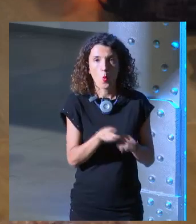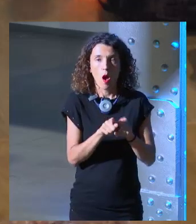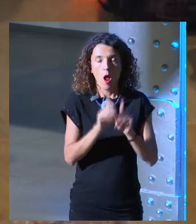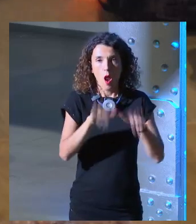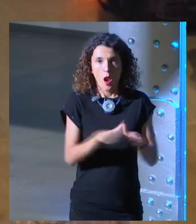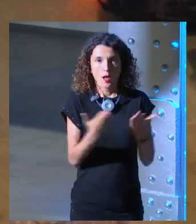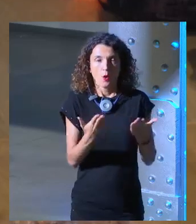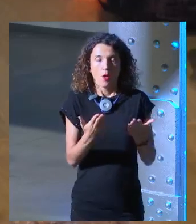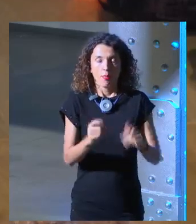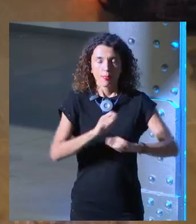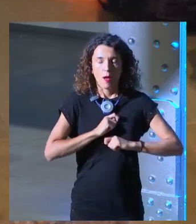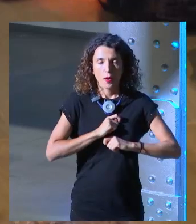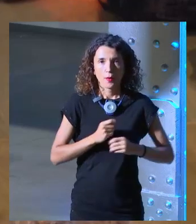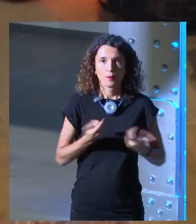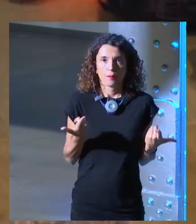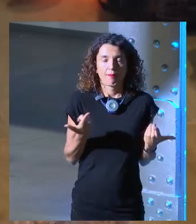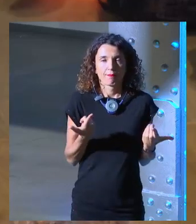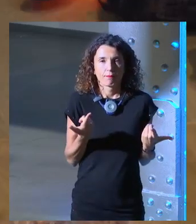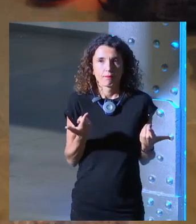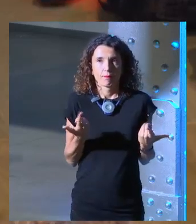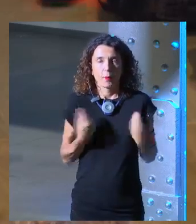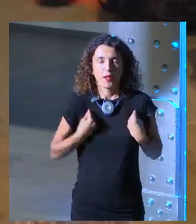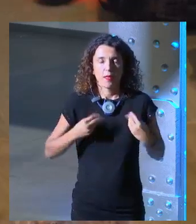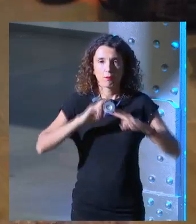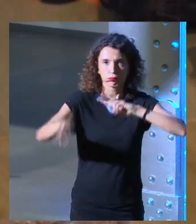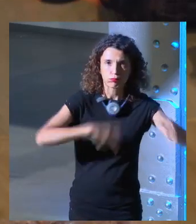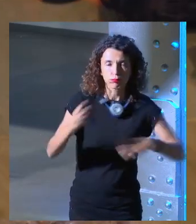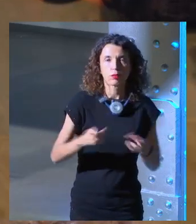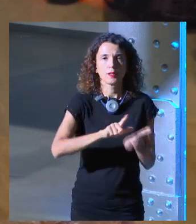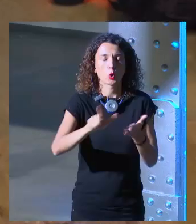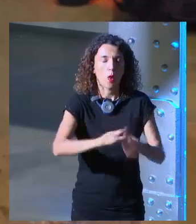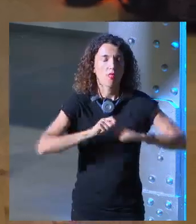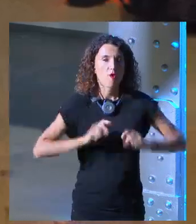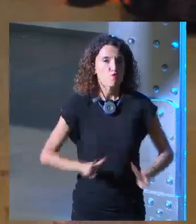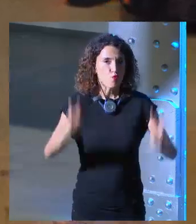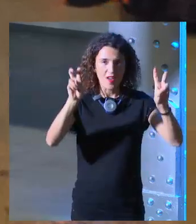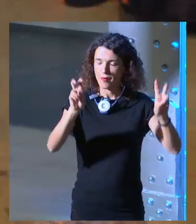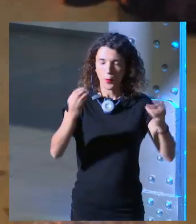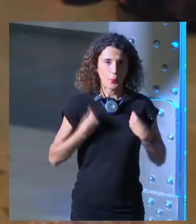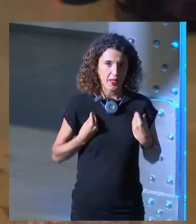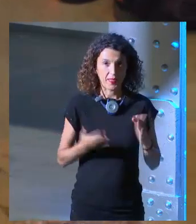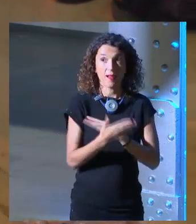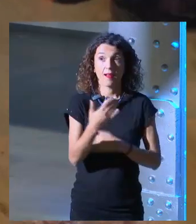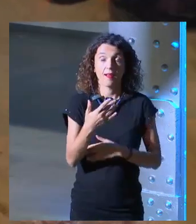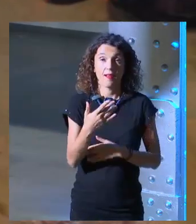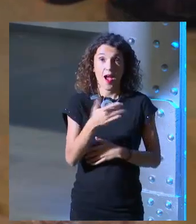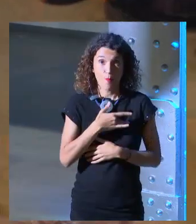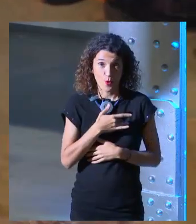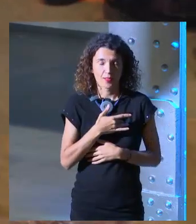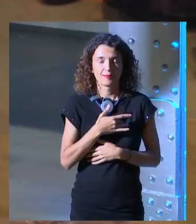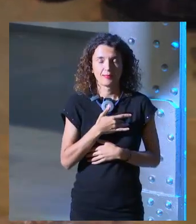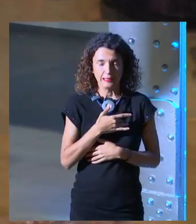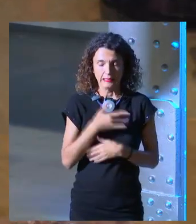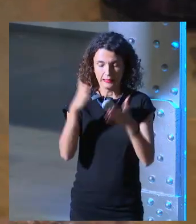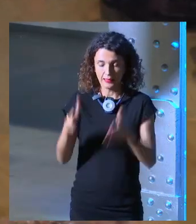That fire was a redemption fire through which she started to love literature. Speaking of love,